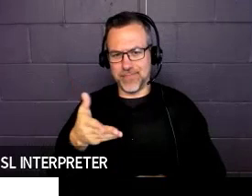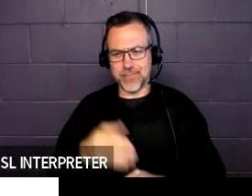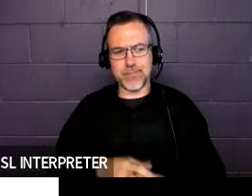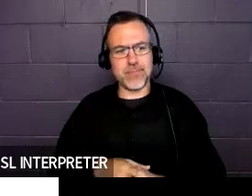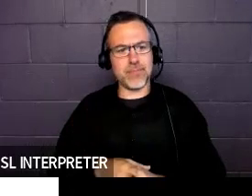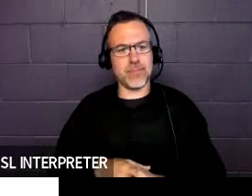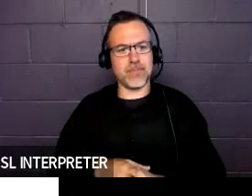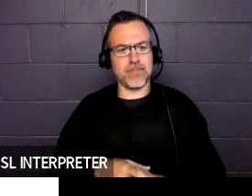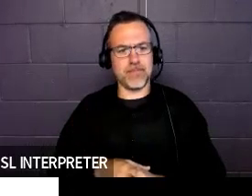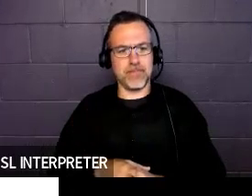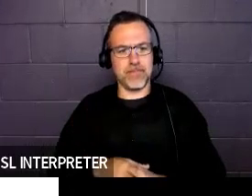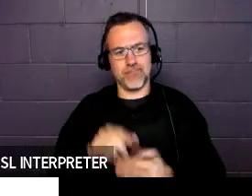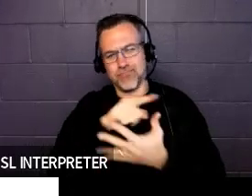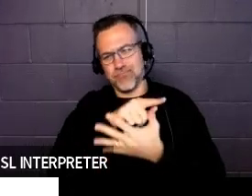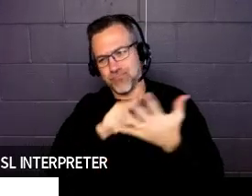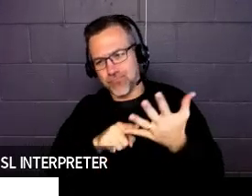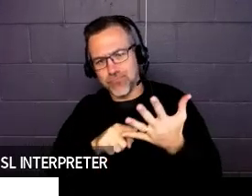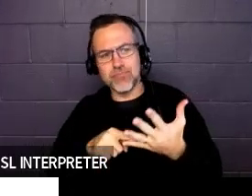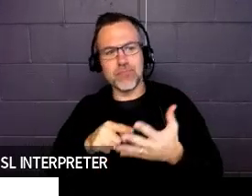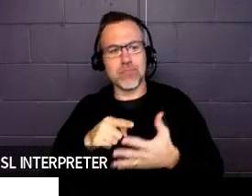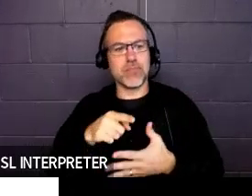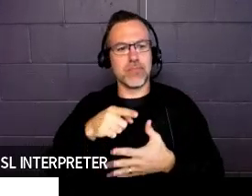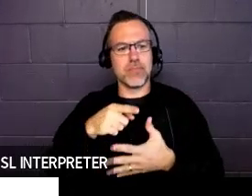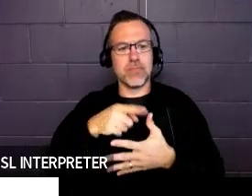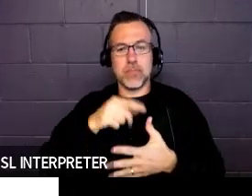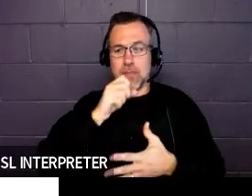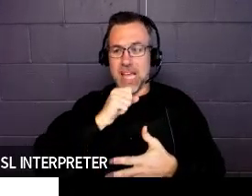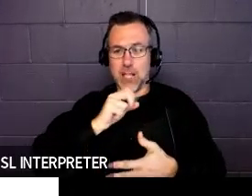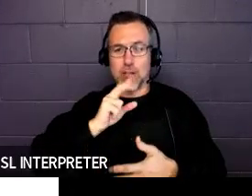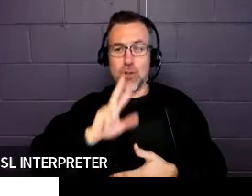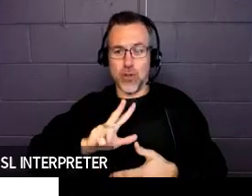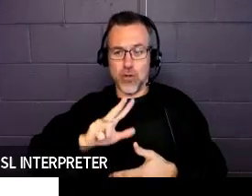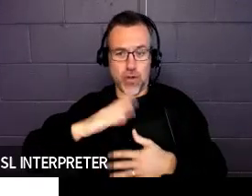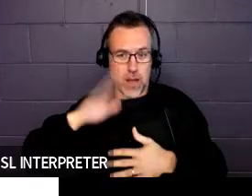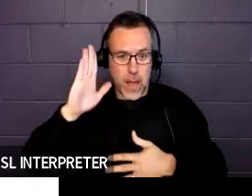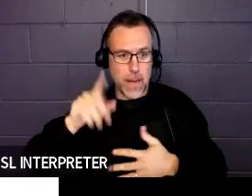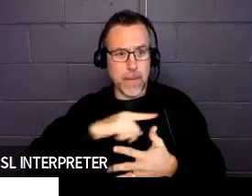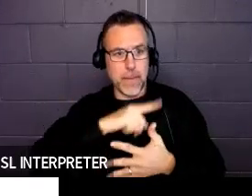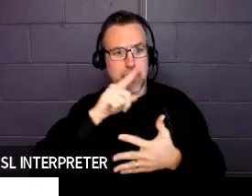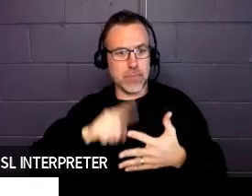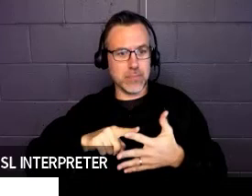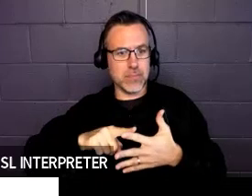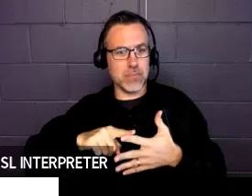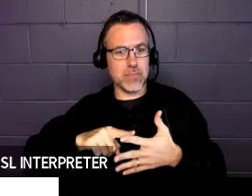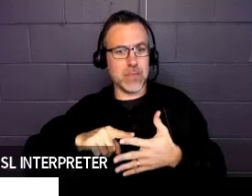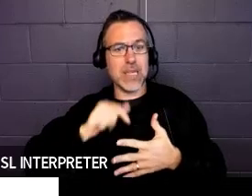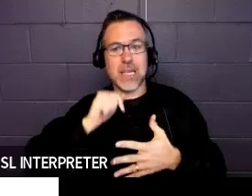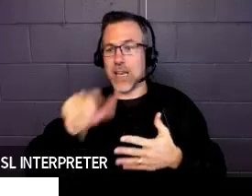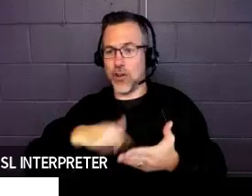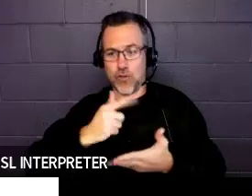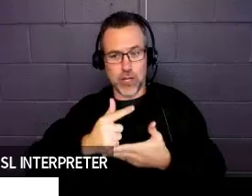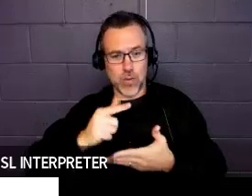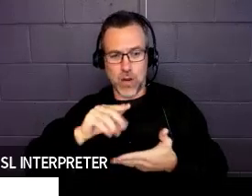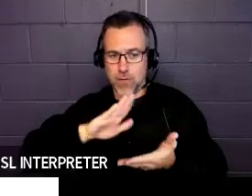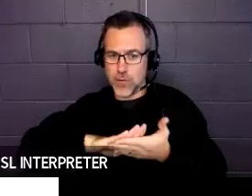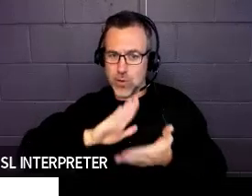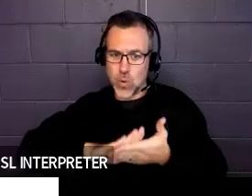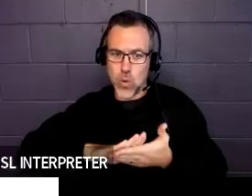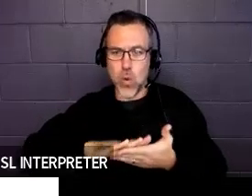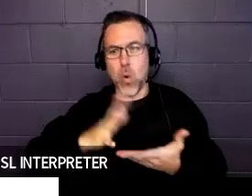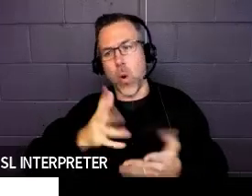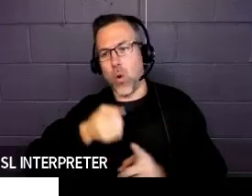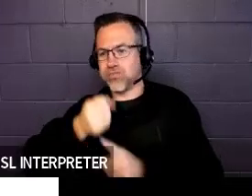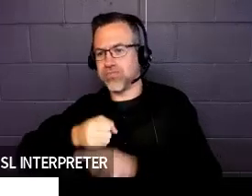individual who they have reached the age of 3 years, they haven't graduated from school or reached the age of 20,